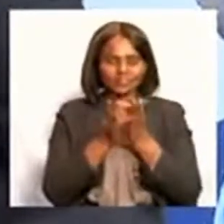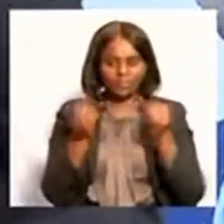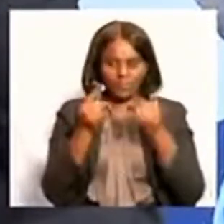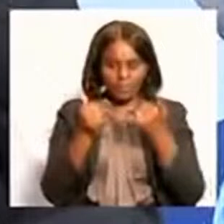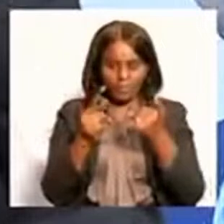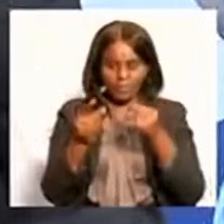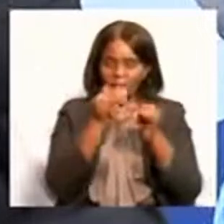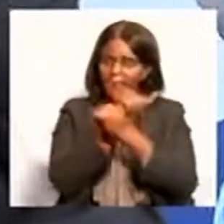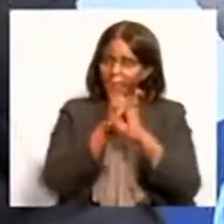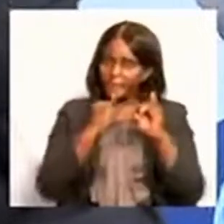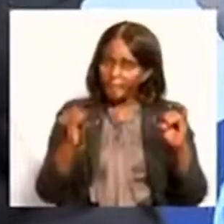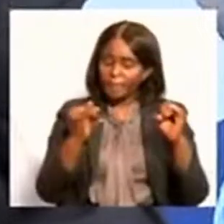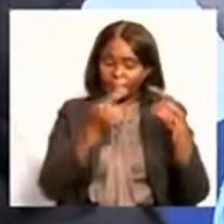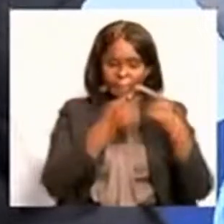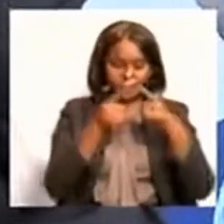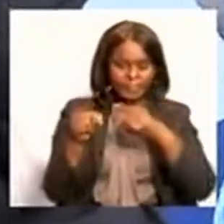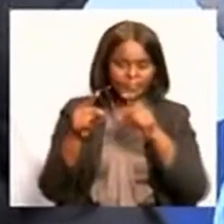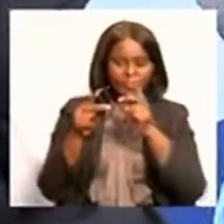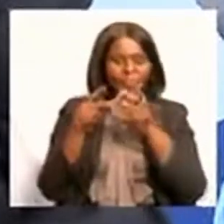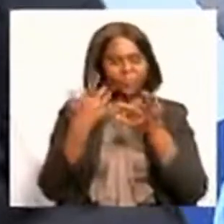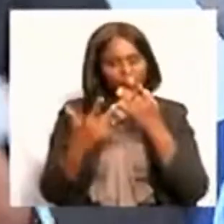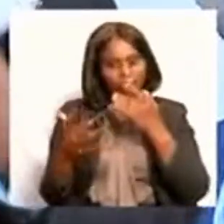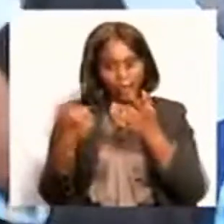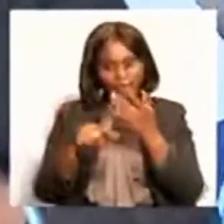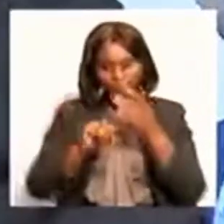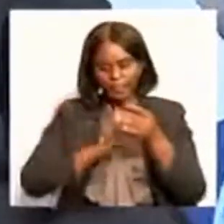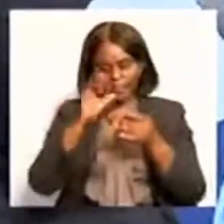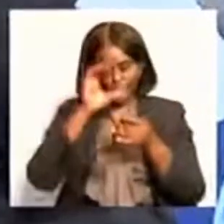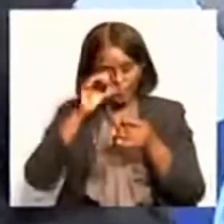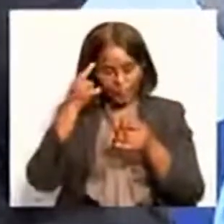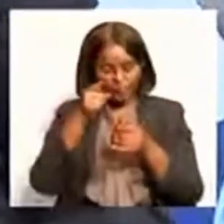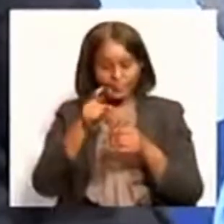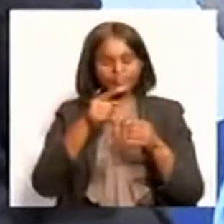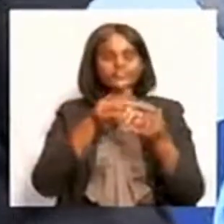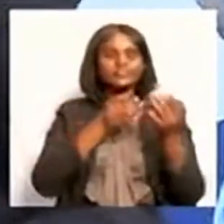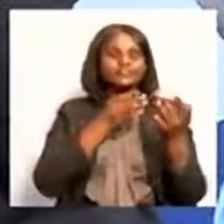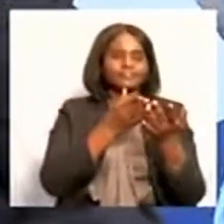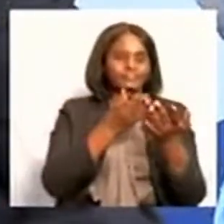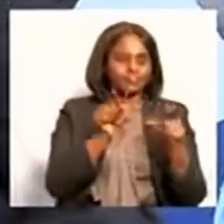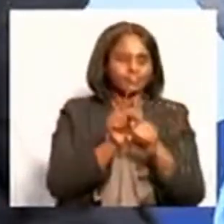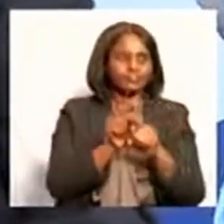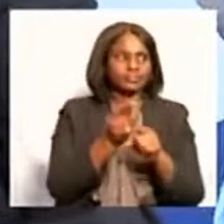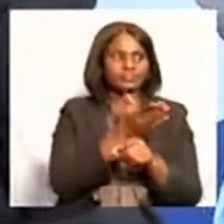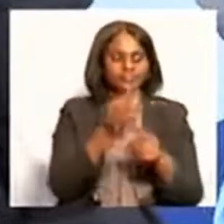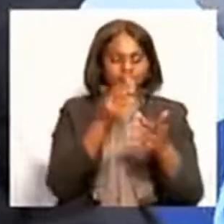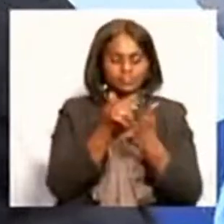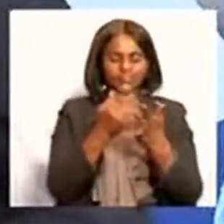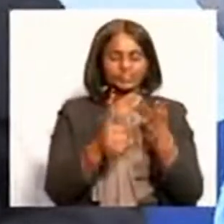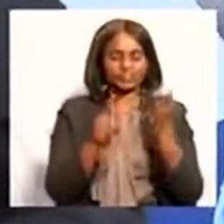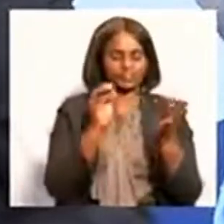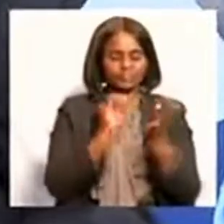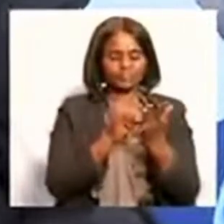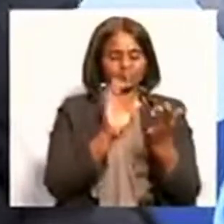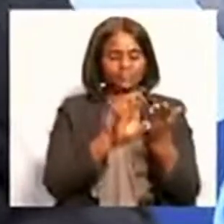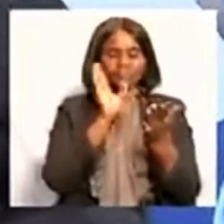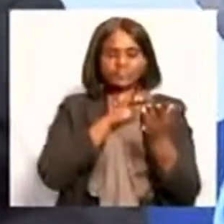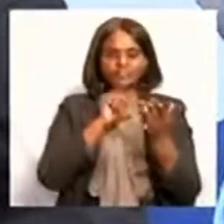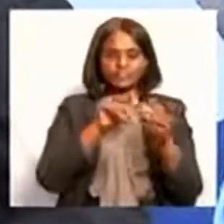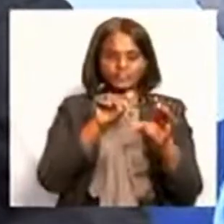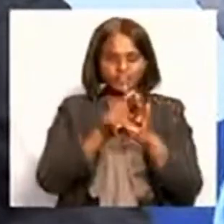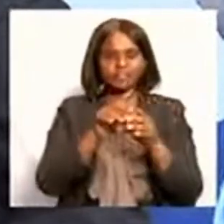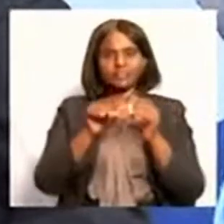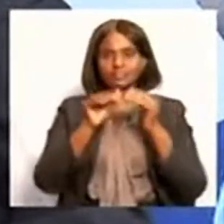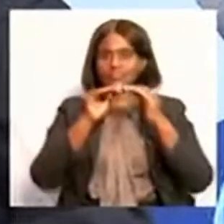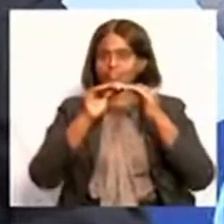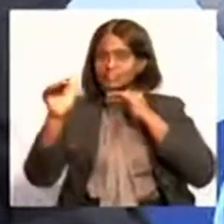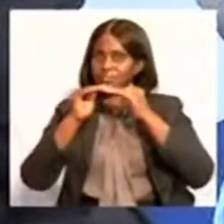comes to independence, there are different variables that we look at from the professional perspective. And these are provided, first of all, at INTOSAI